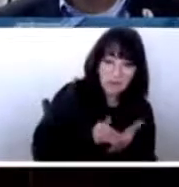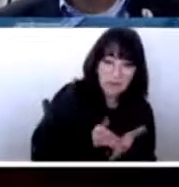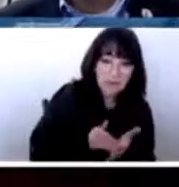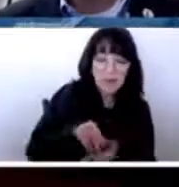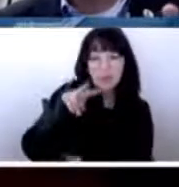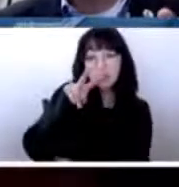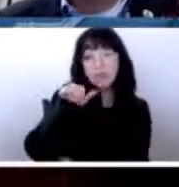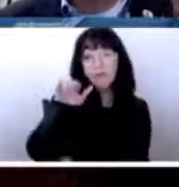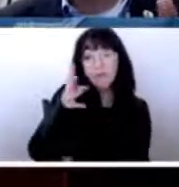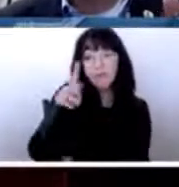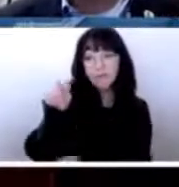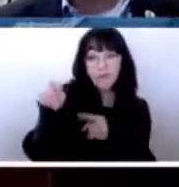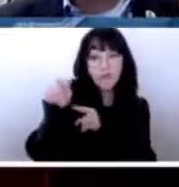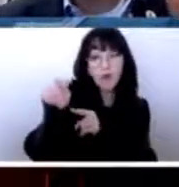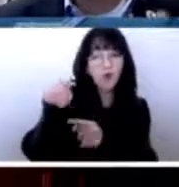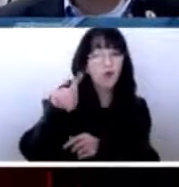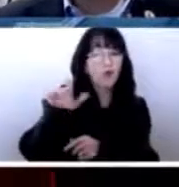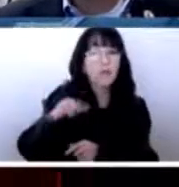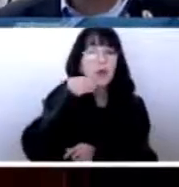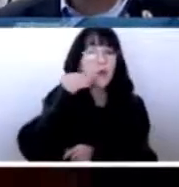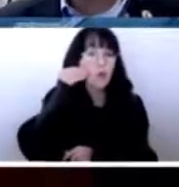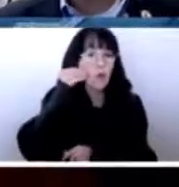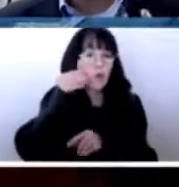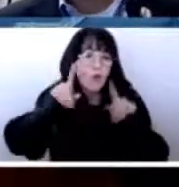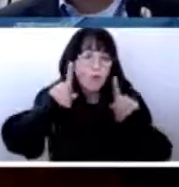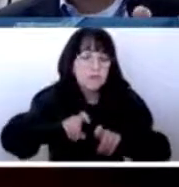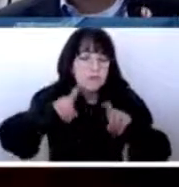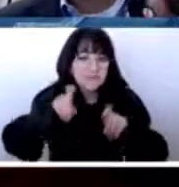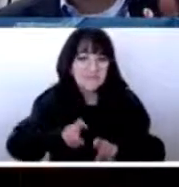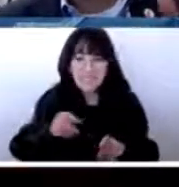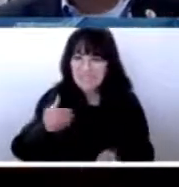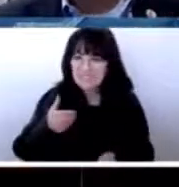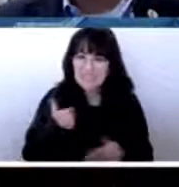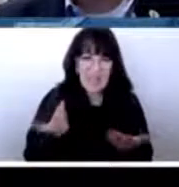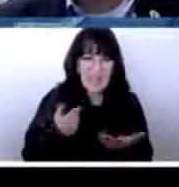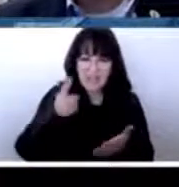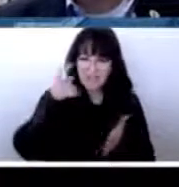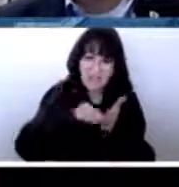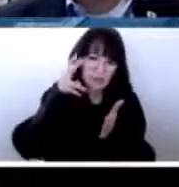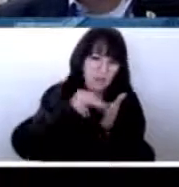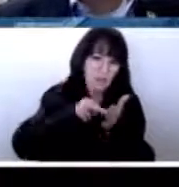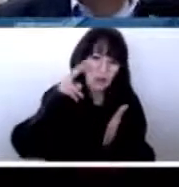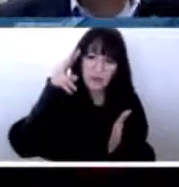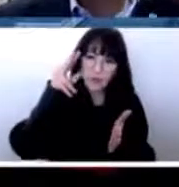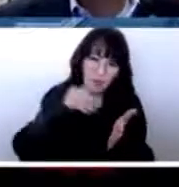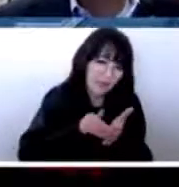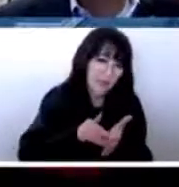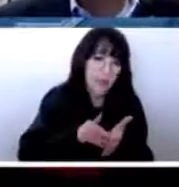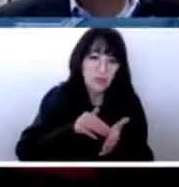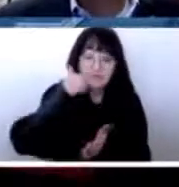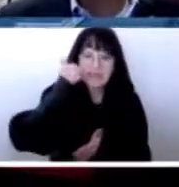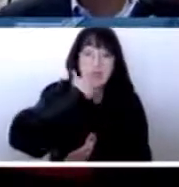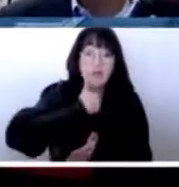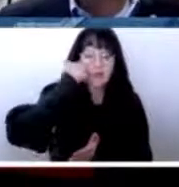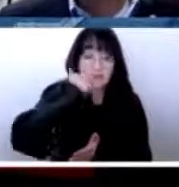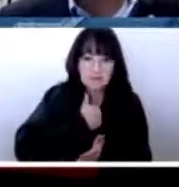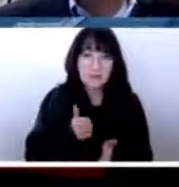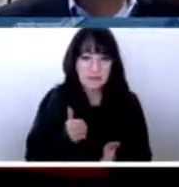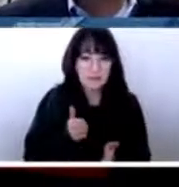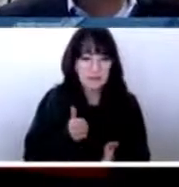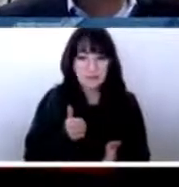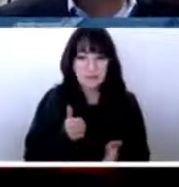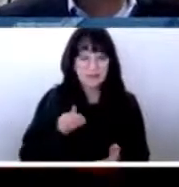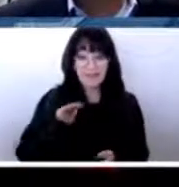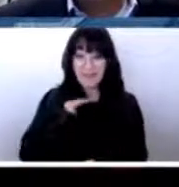home that we're still doing at the rate of thousands a day. Our testing capacity at a state is somewhere north